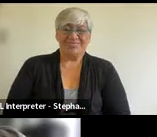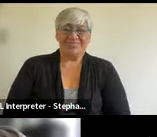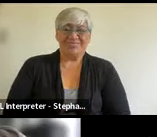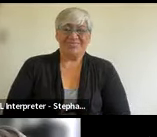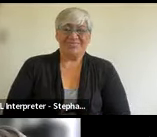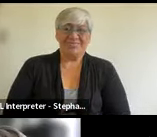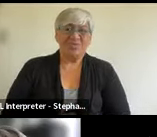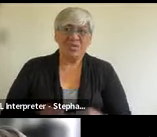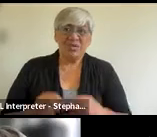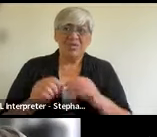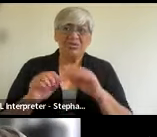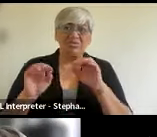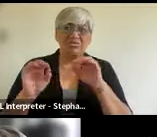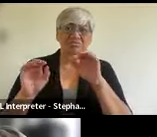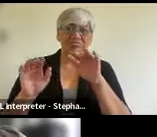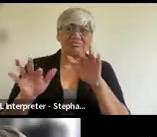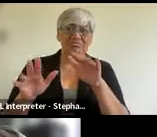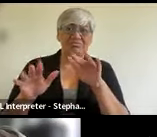Are you there, Mary?